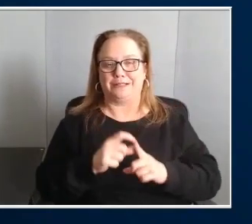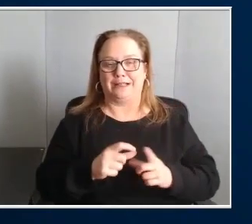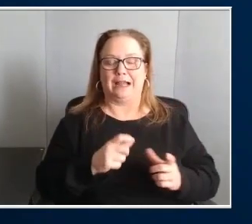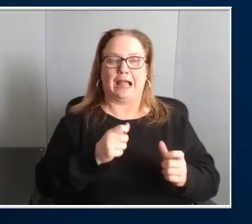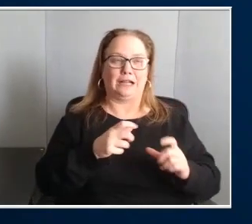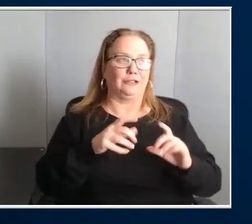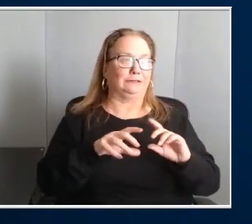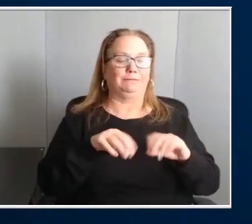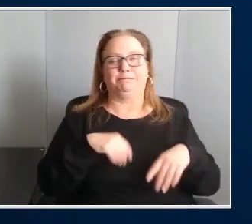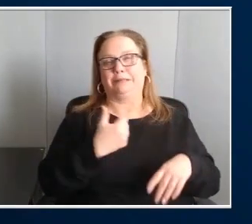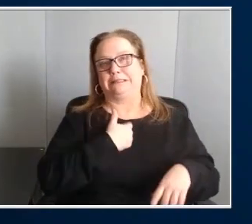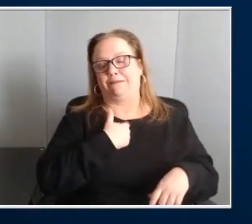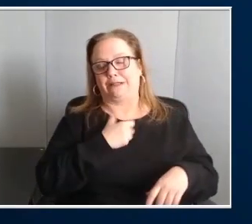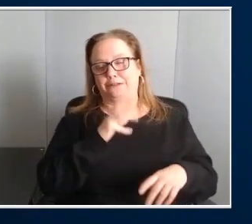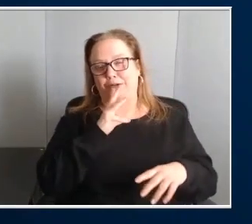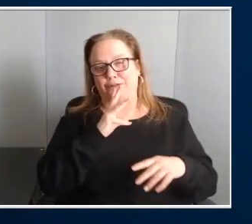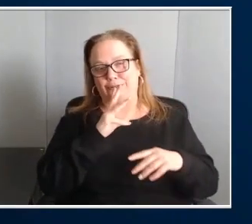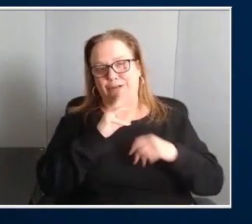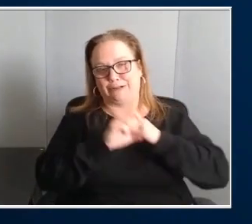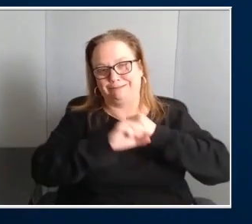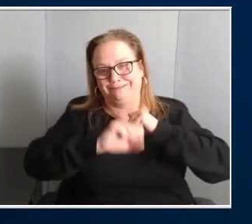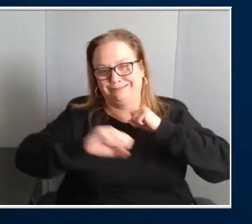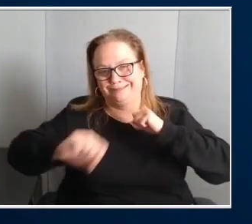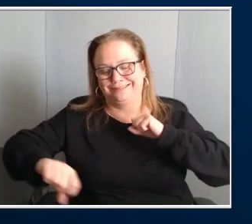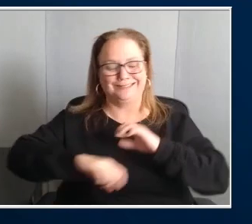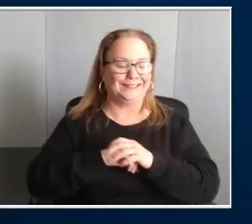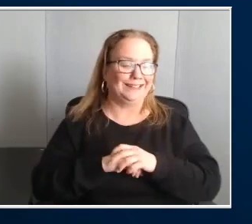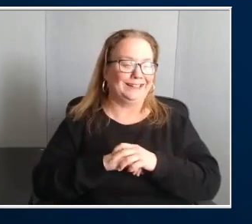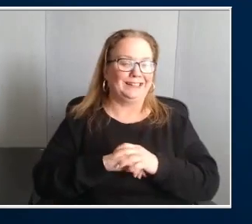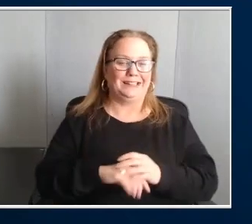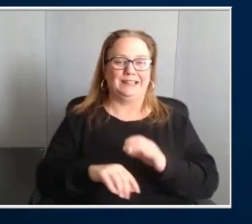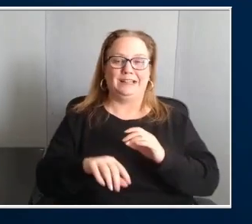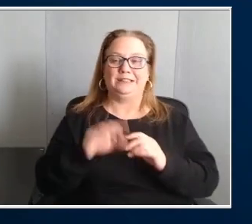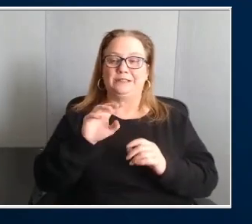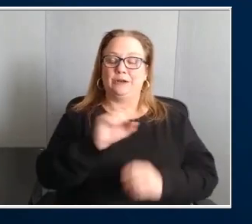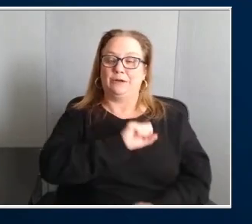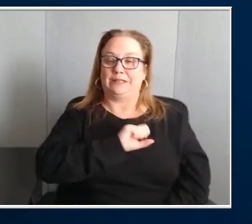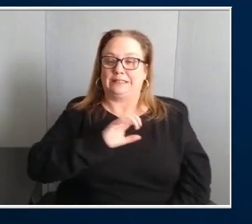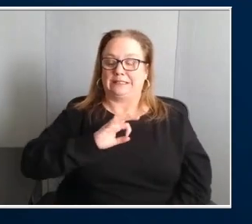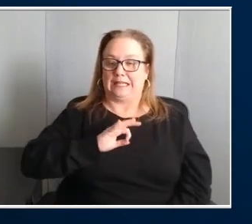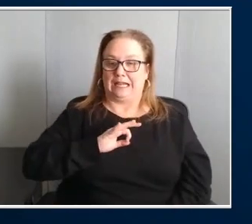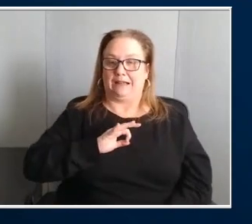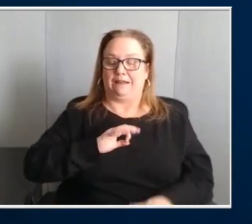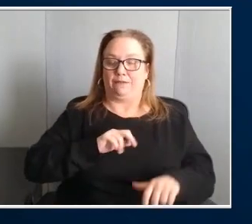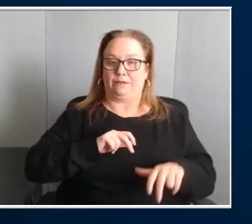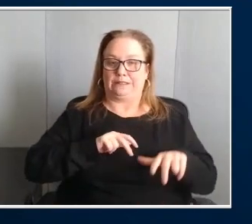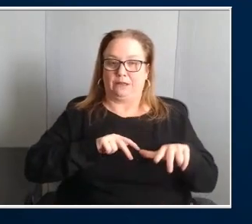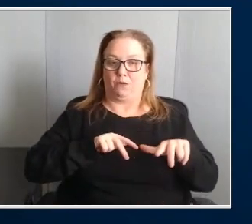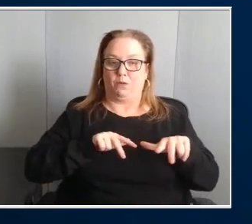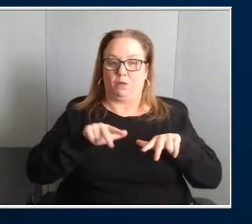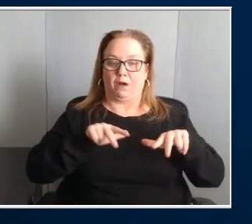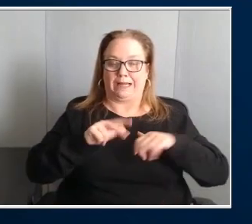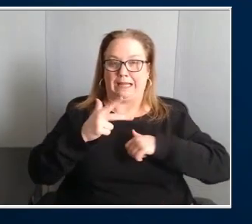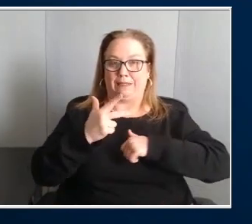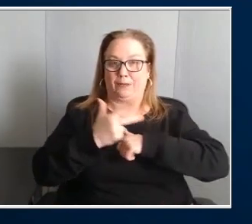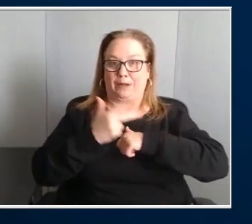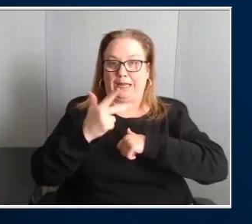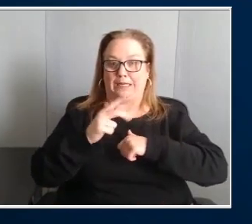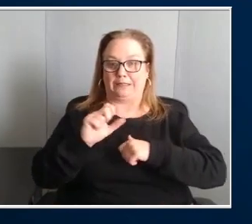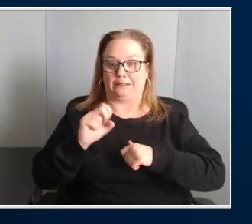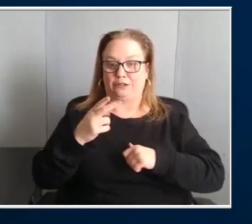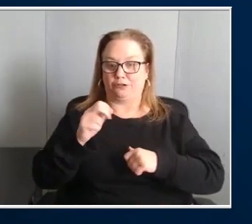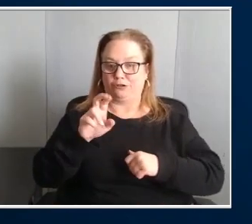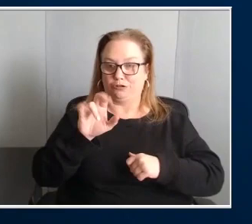yapping. All right, so the staff got Michael up, and he was taking steps in a matter of 3 days. Sherry,